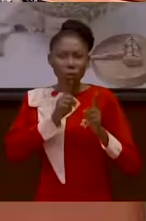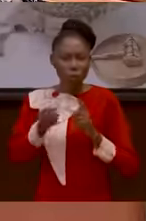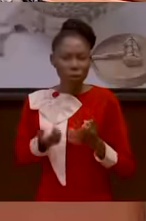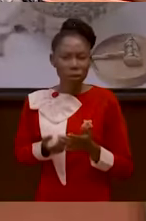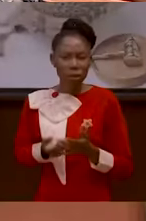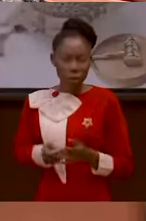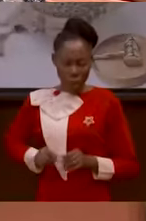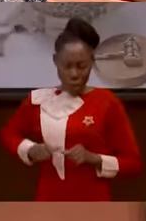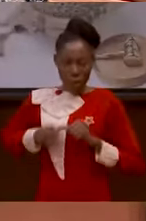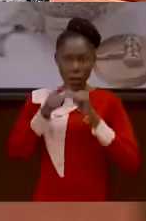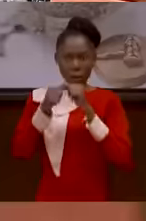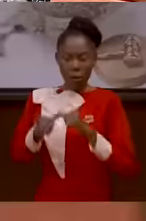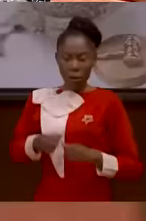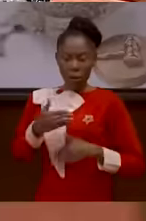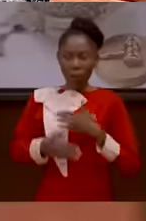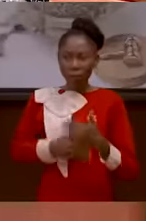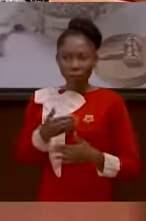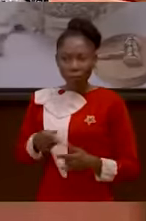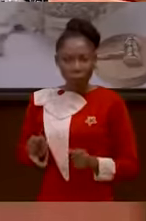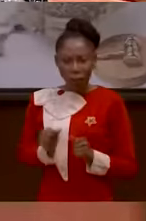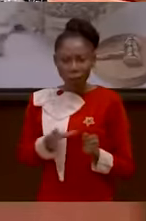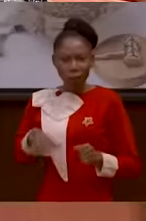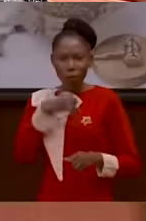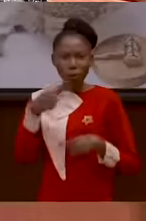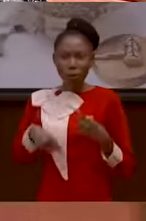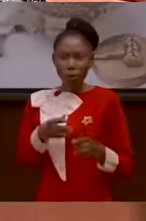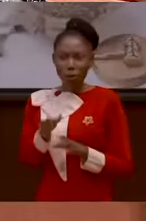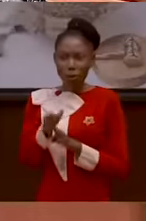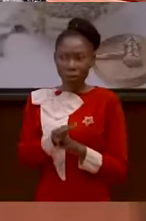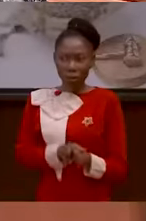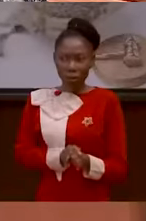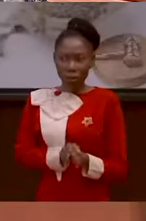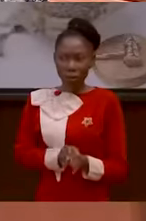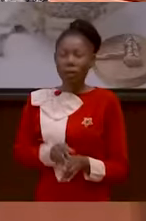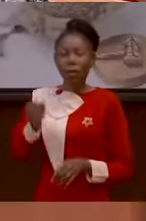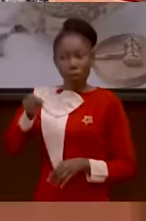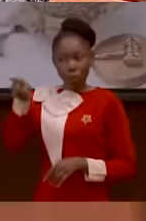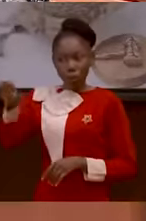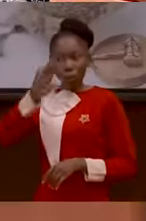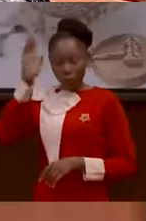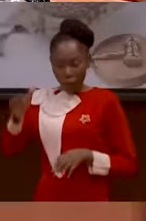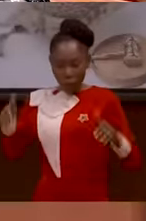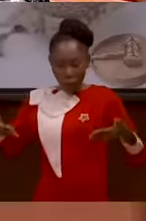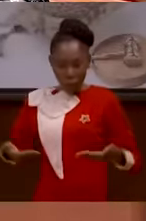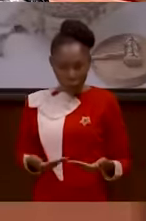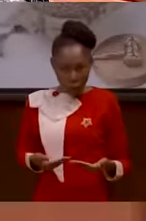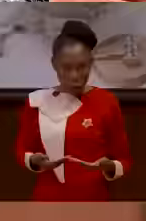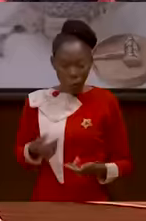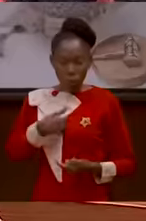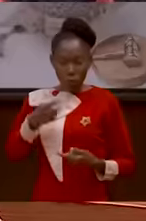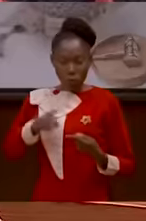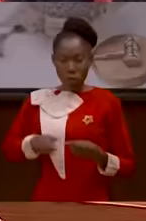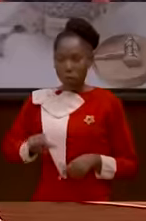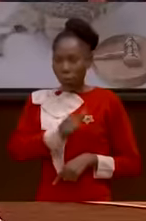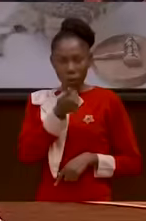after along the line, we were dating. Everything was going smoothly. Like, he didn't introduce me to anybody. Fine, because I'm not yet his fiance.